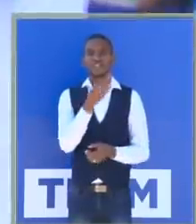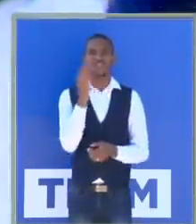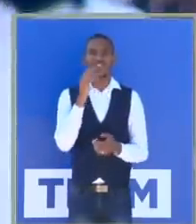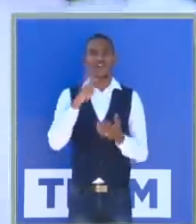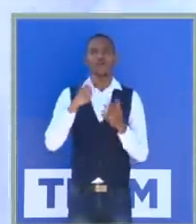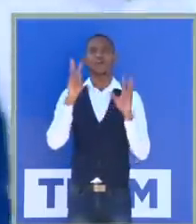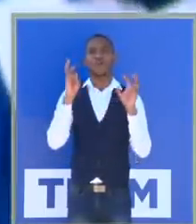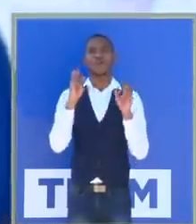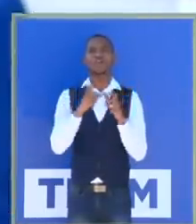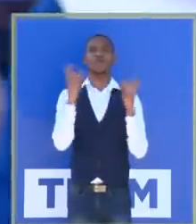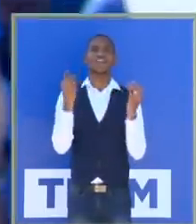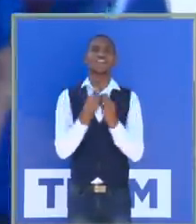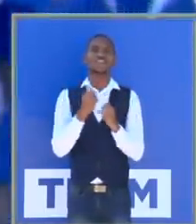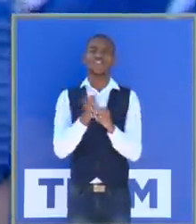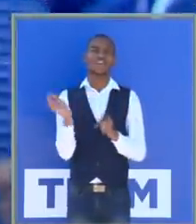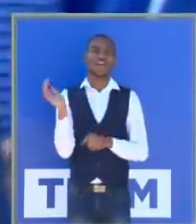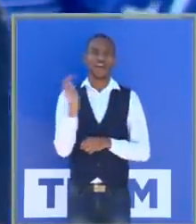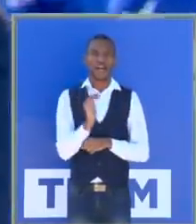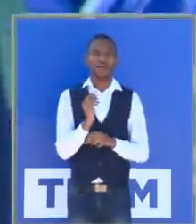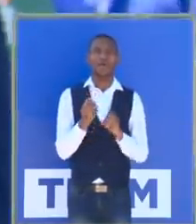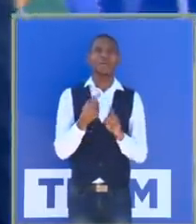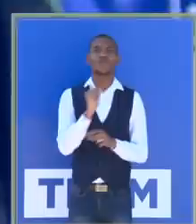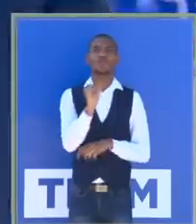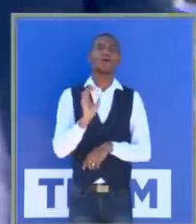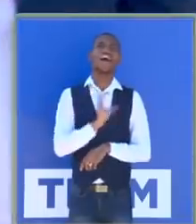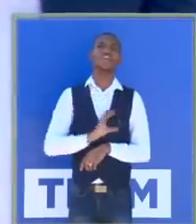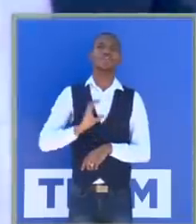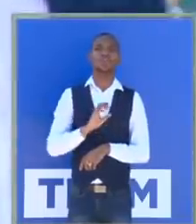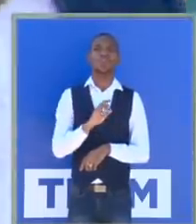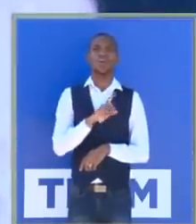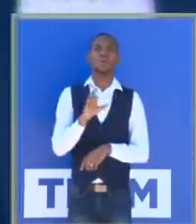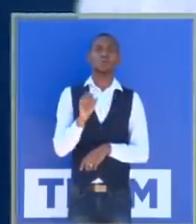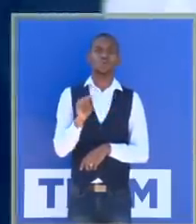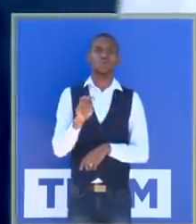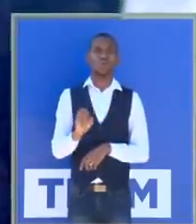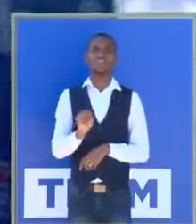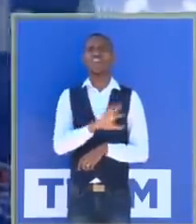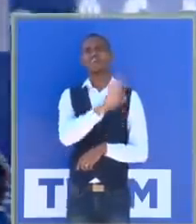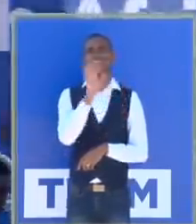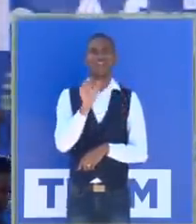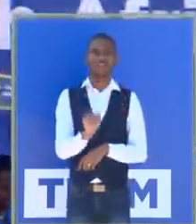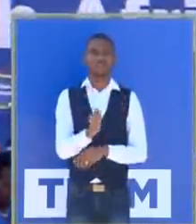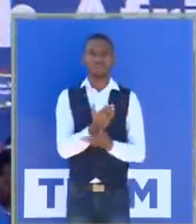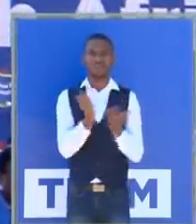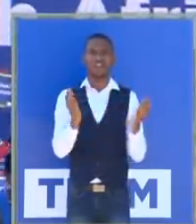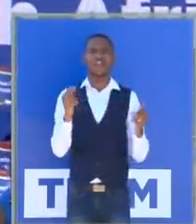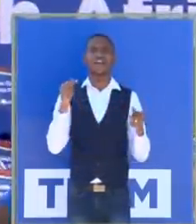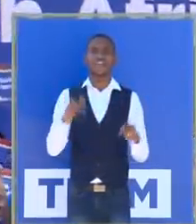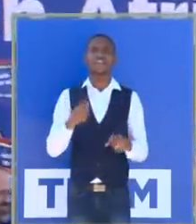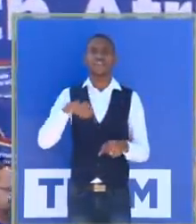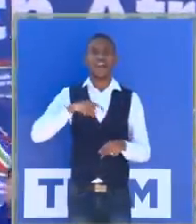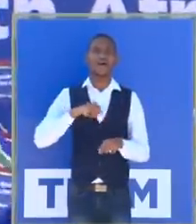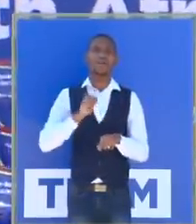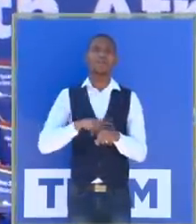great things never come from your comfort zone. South Africa, this is our moment